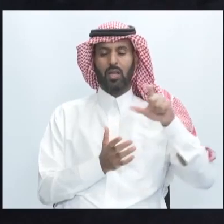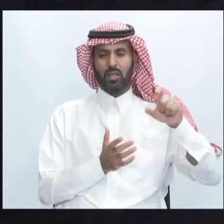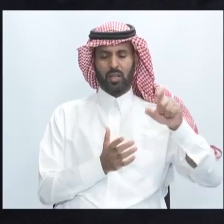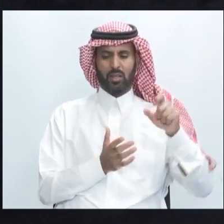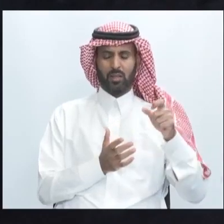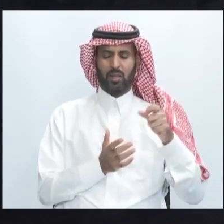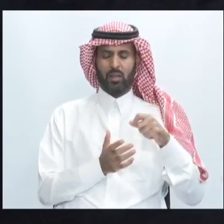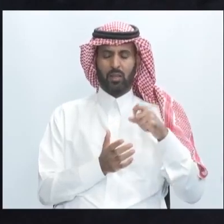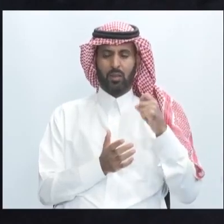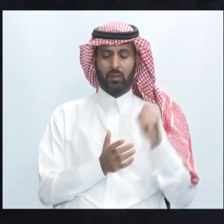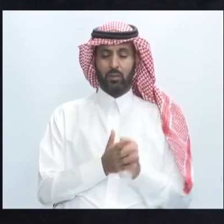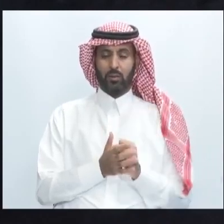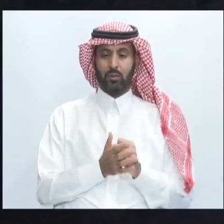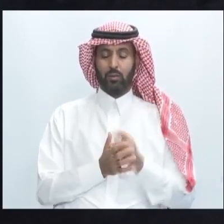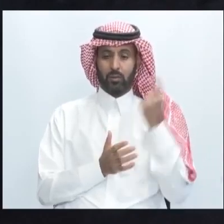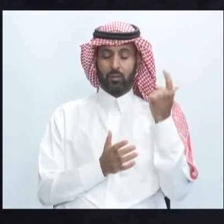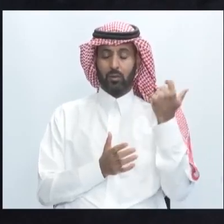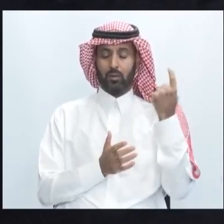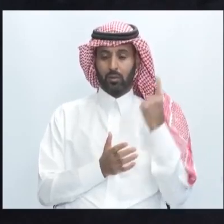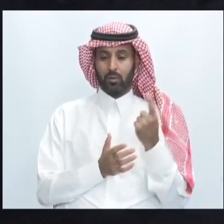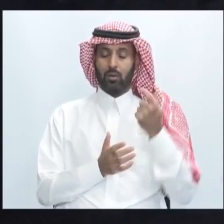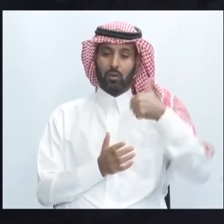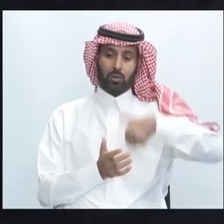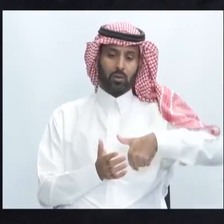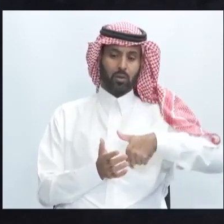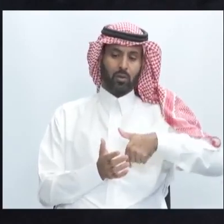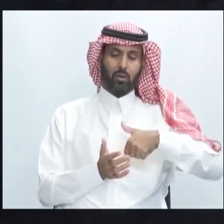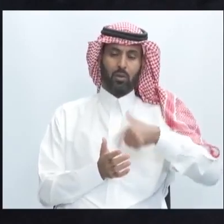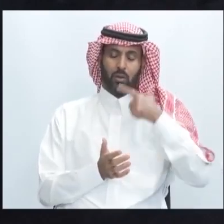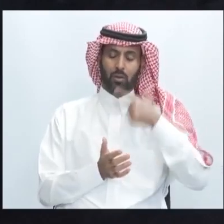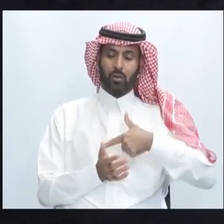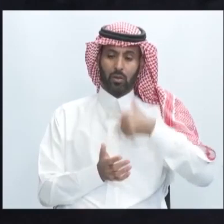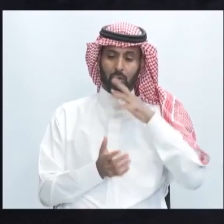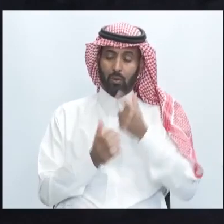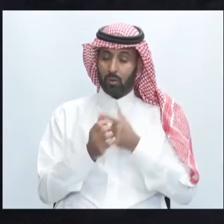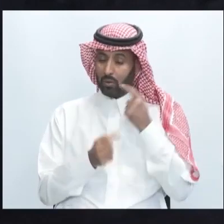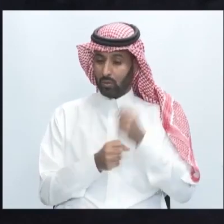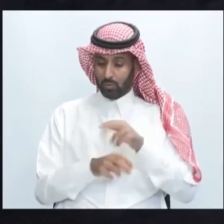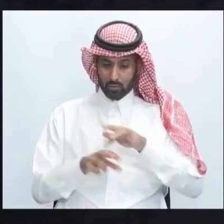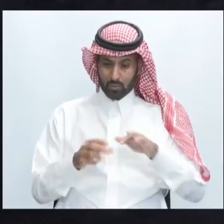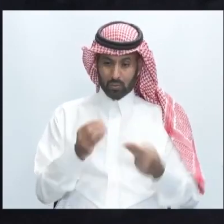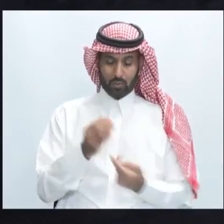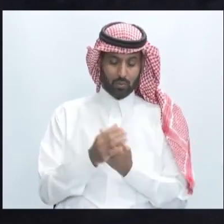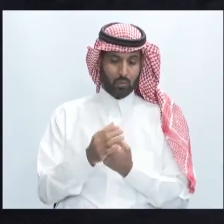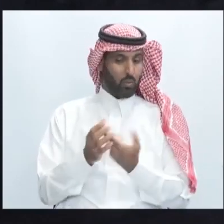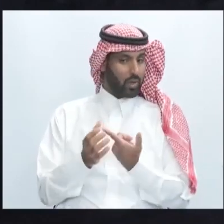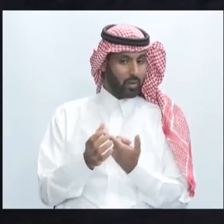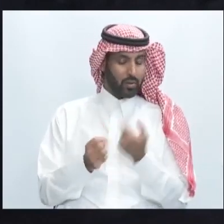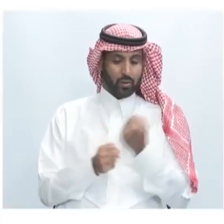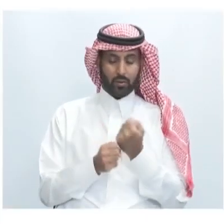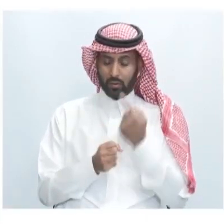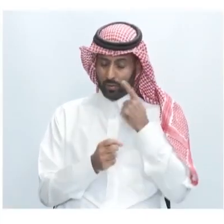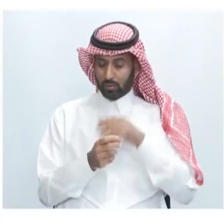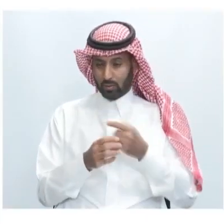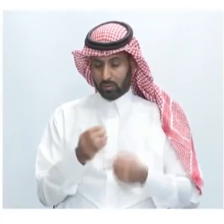laptop, the computer, and the memory stick, what is he doing with the computer and the memory stick? Yes,